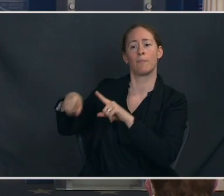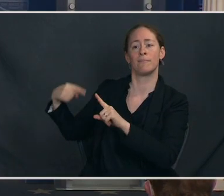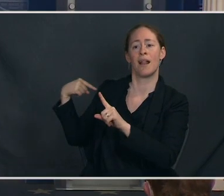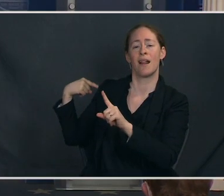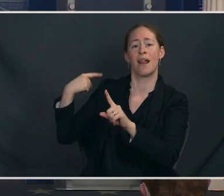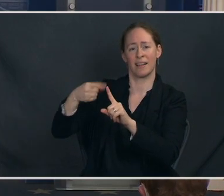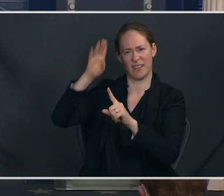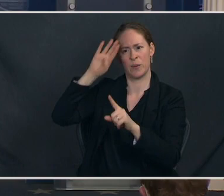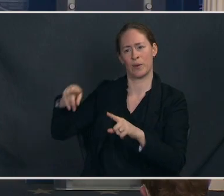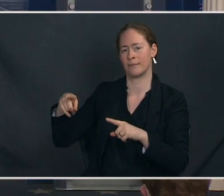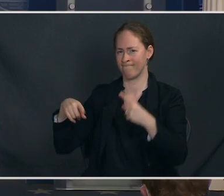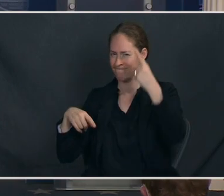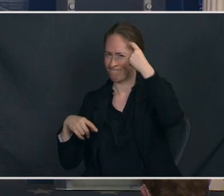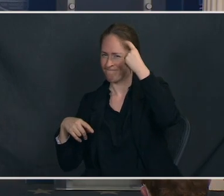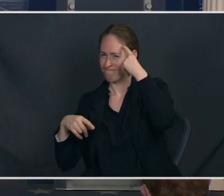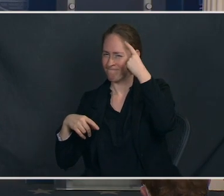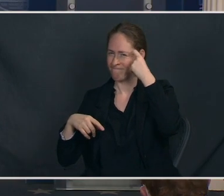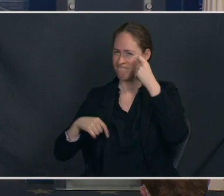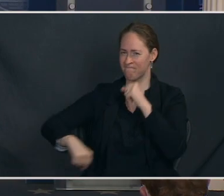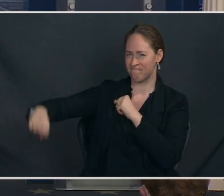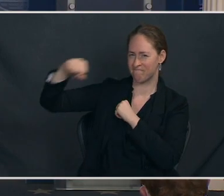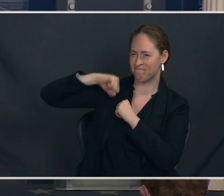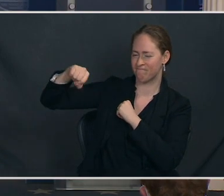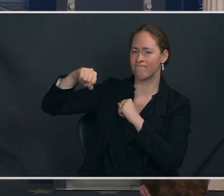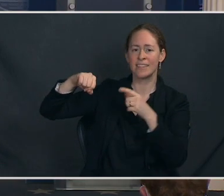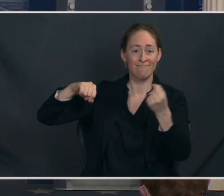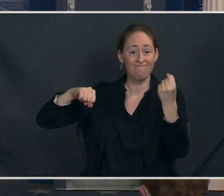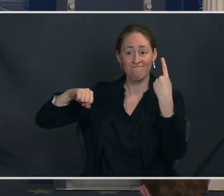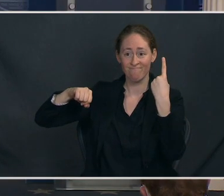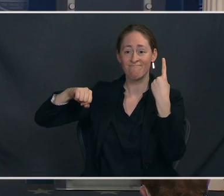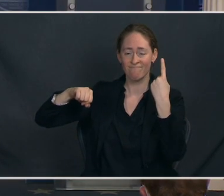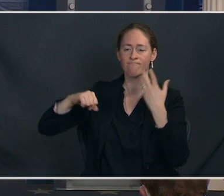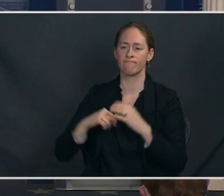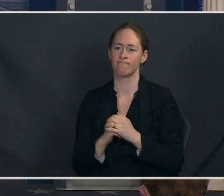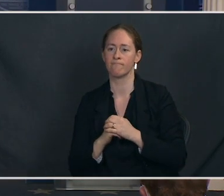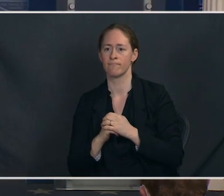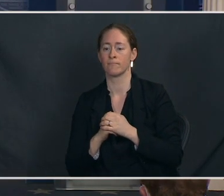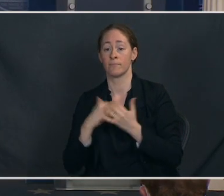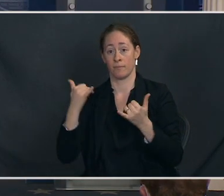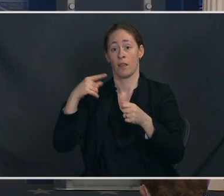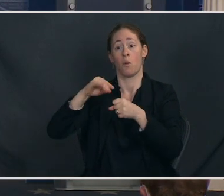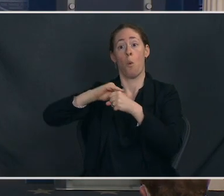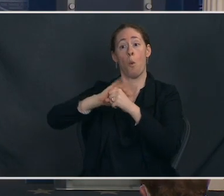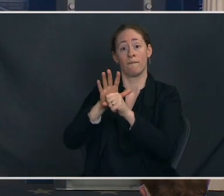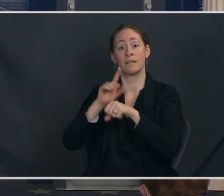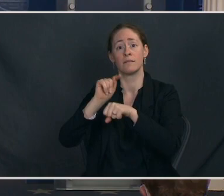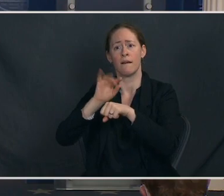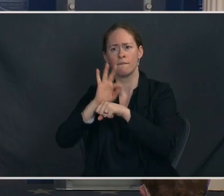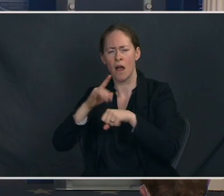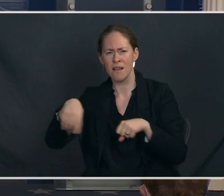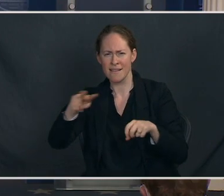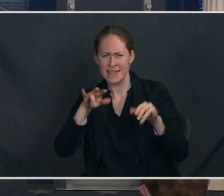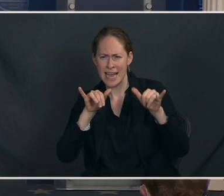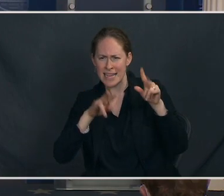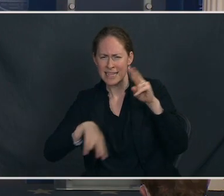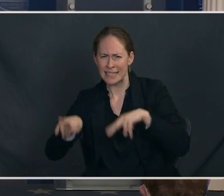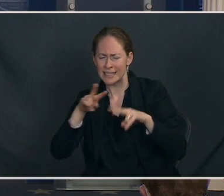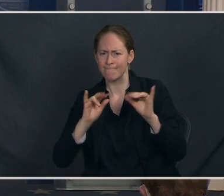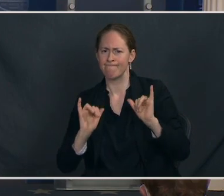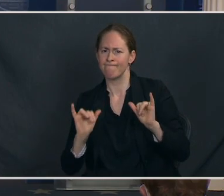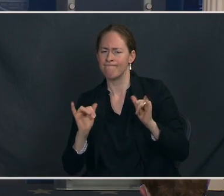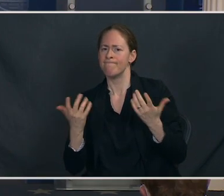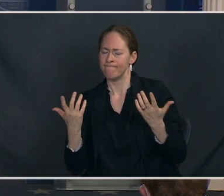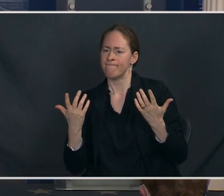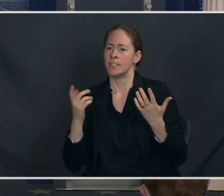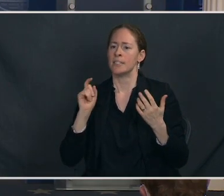reluctant. And a large part of what our colleagues on the COVID task force are doing, this is the second part, is reaching